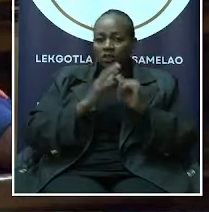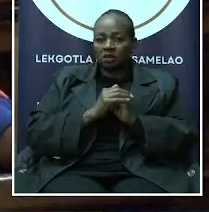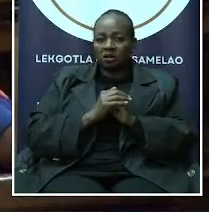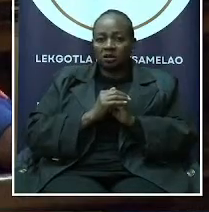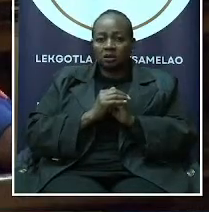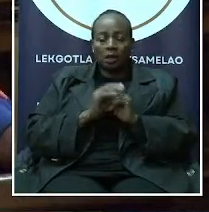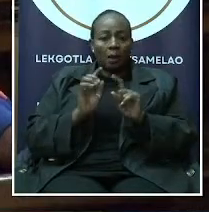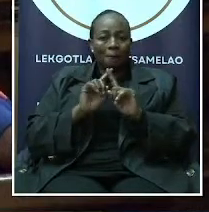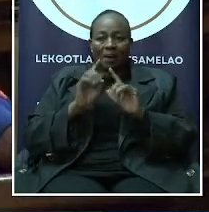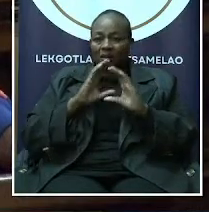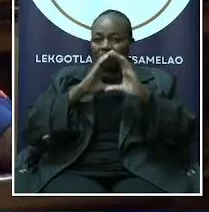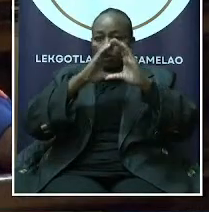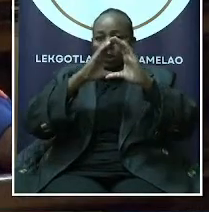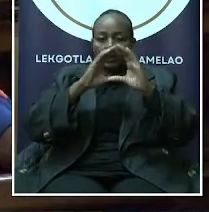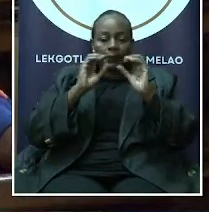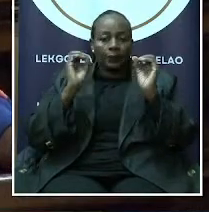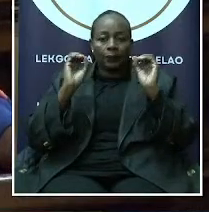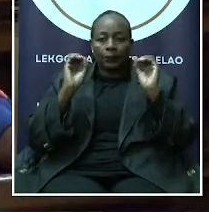get attention.